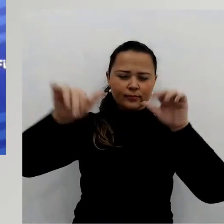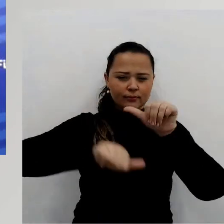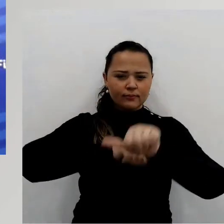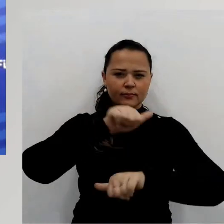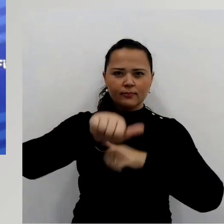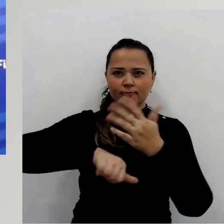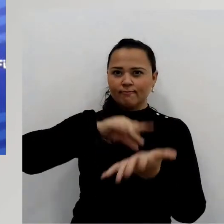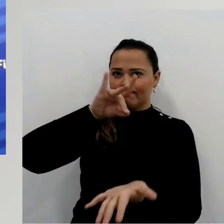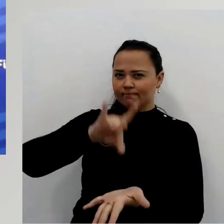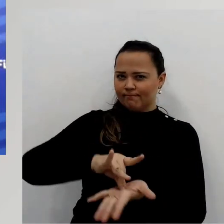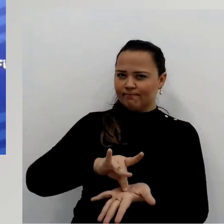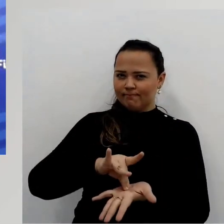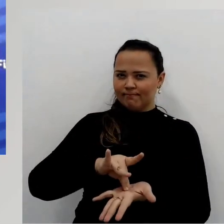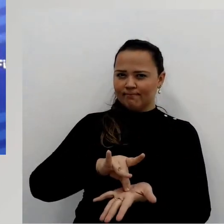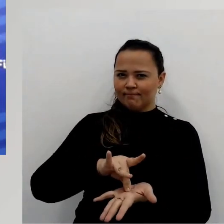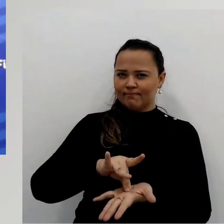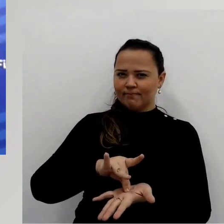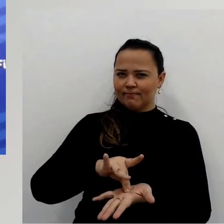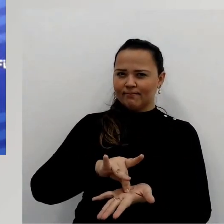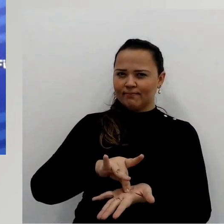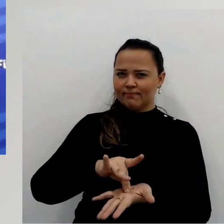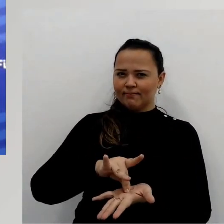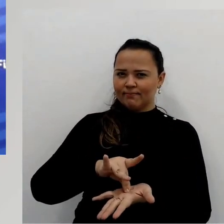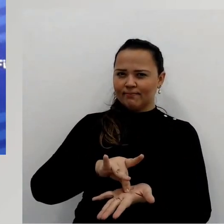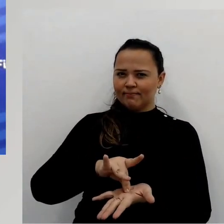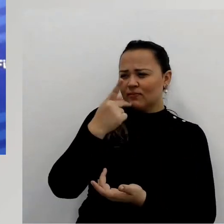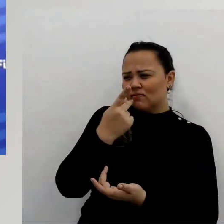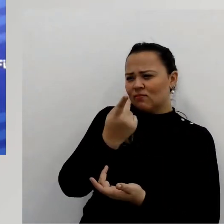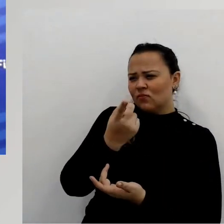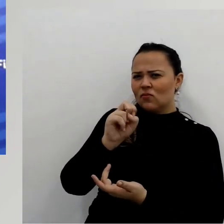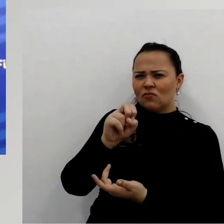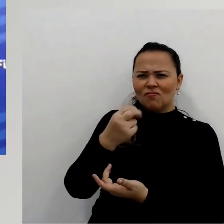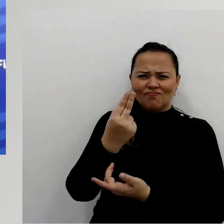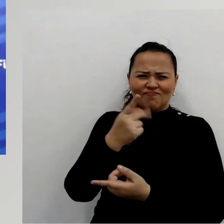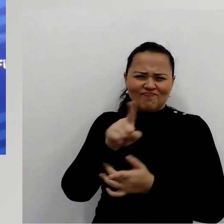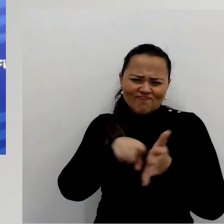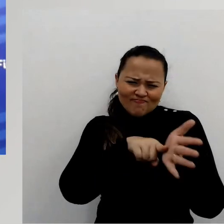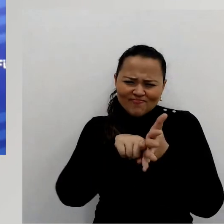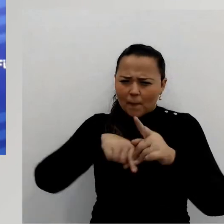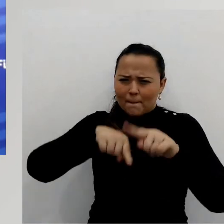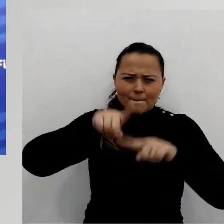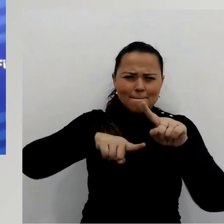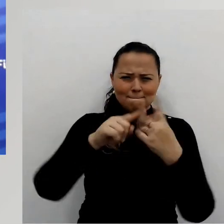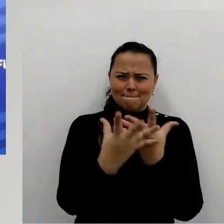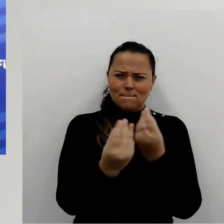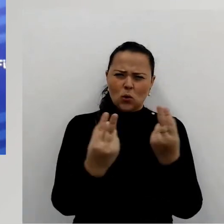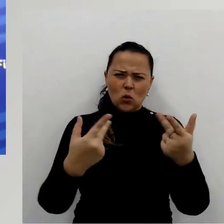My friend, your life would be a great book. Not, it would be the whole